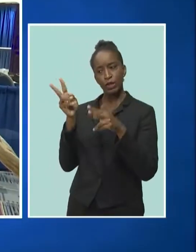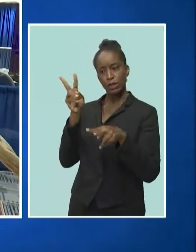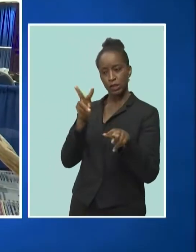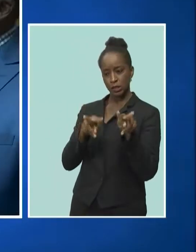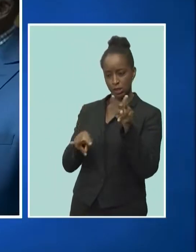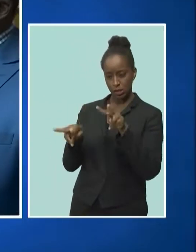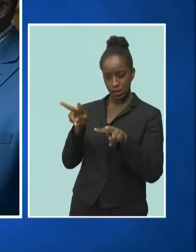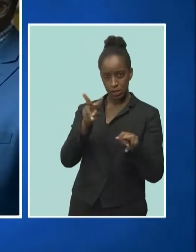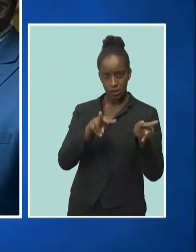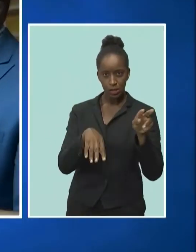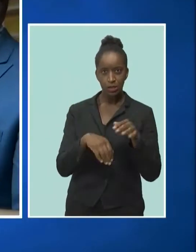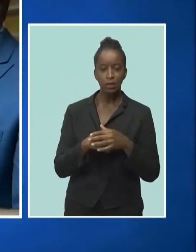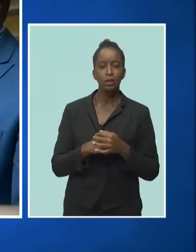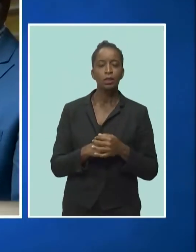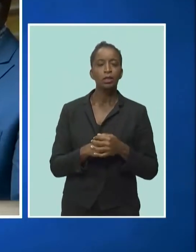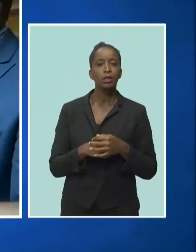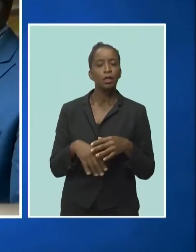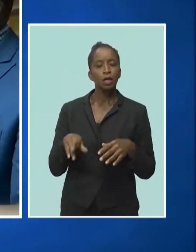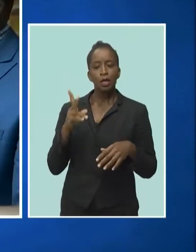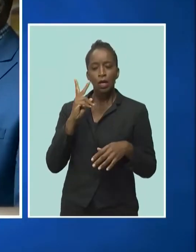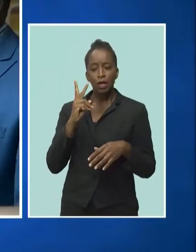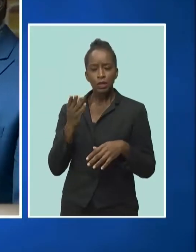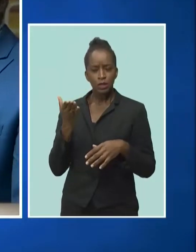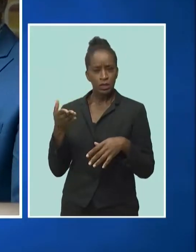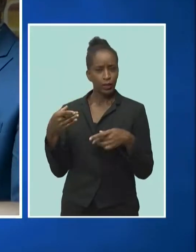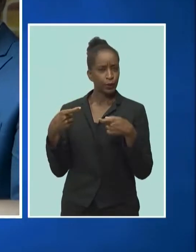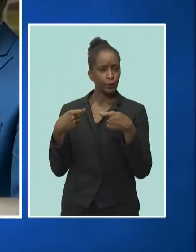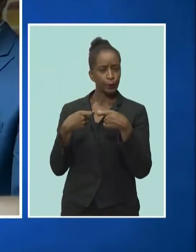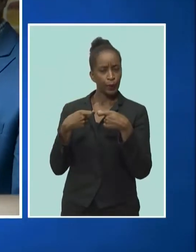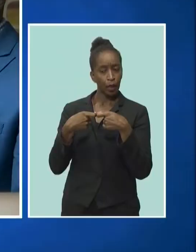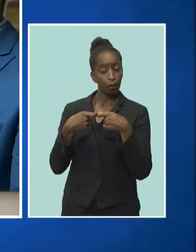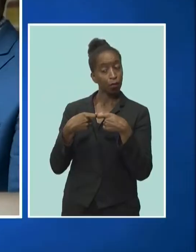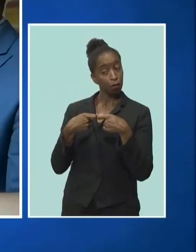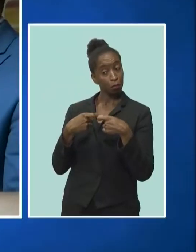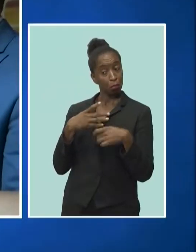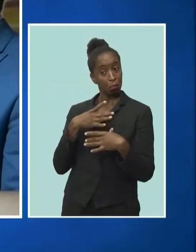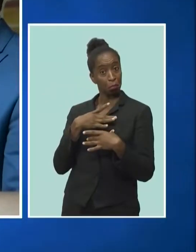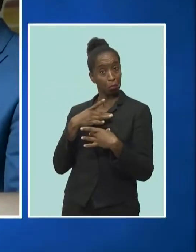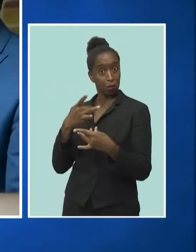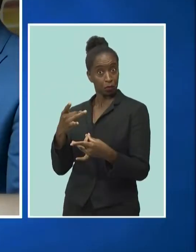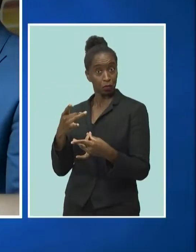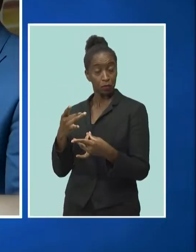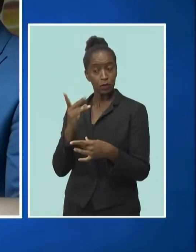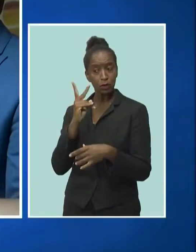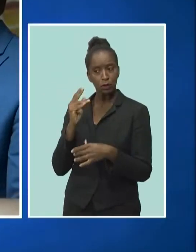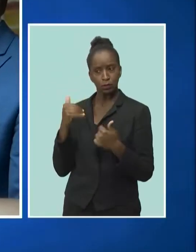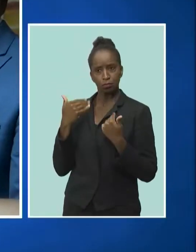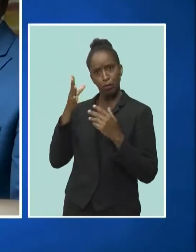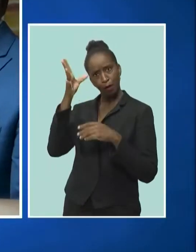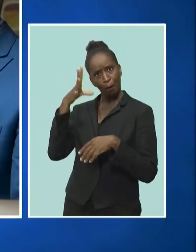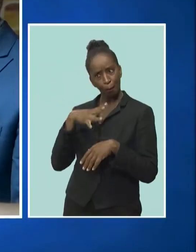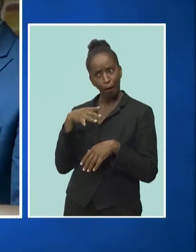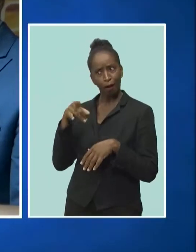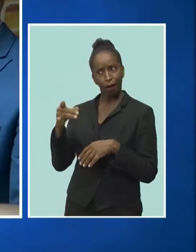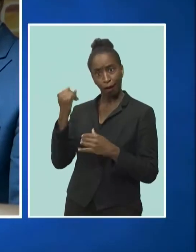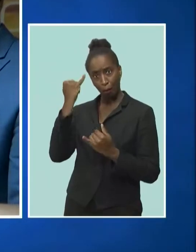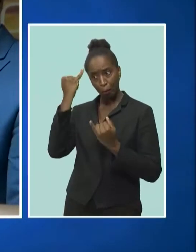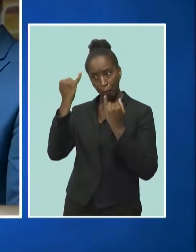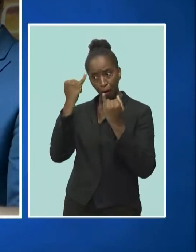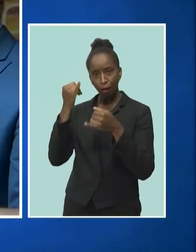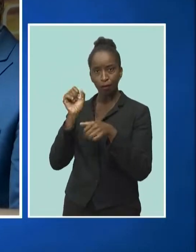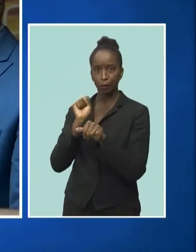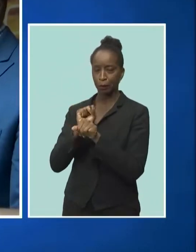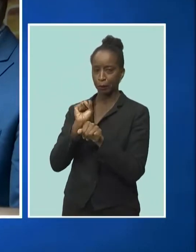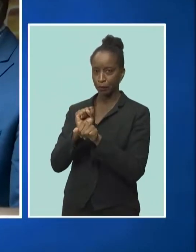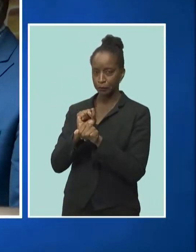saw the very interesting stuff with respect to the batteries, and you saw the young man there, and the scale. We also